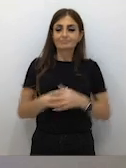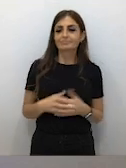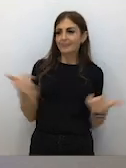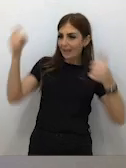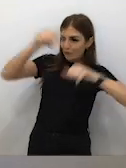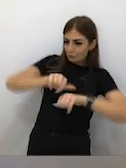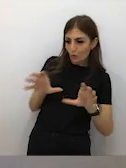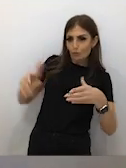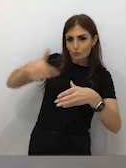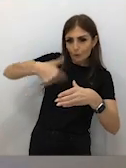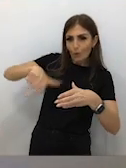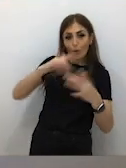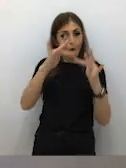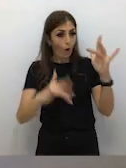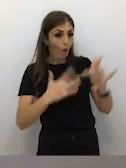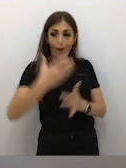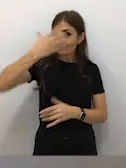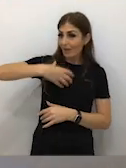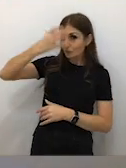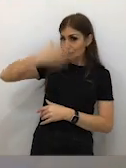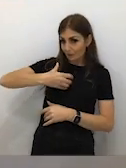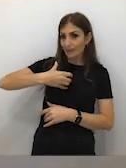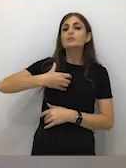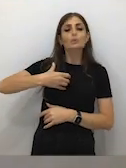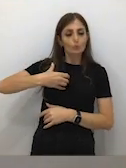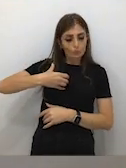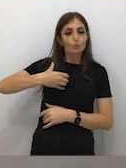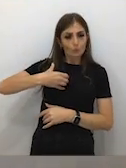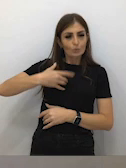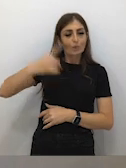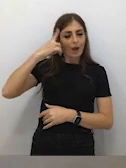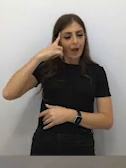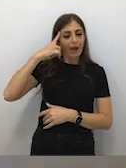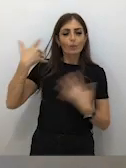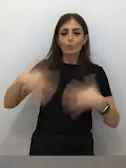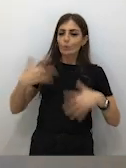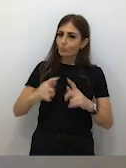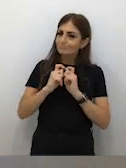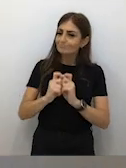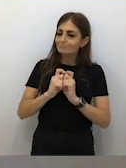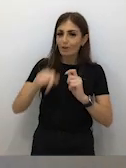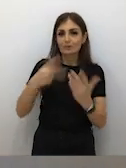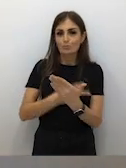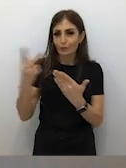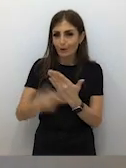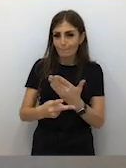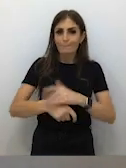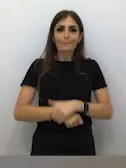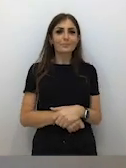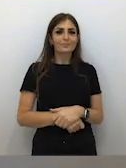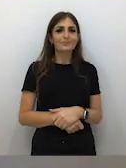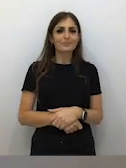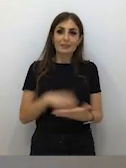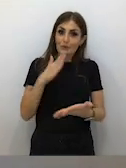projects. Getting to know the cohort through all of the online and in-person residentials, I think, is the real highlight of this